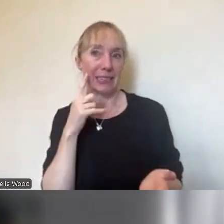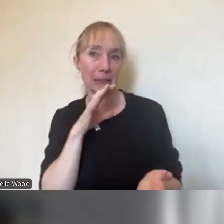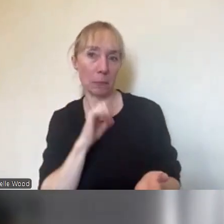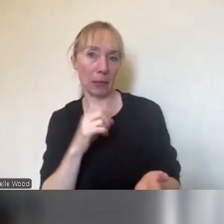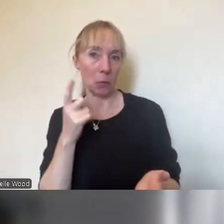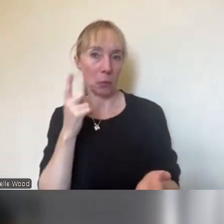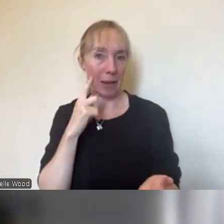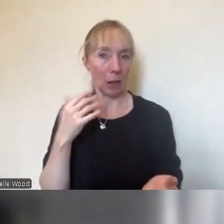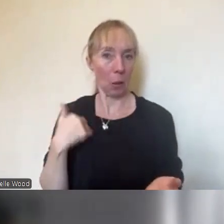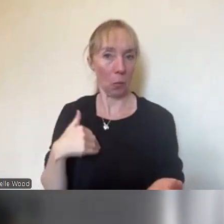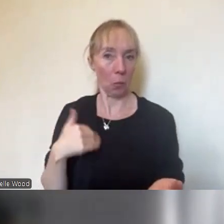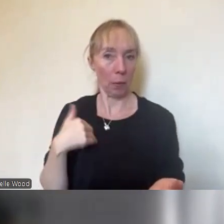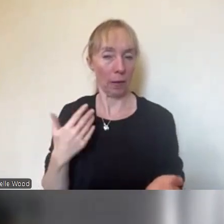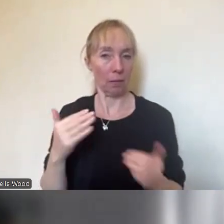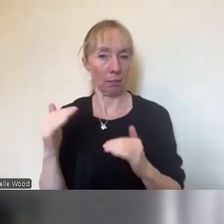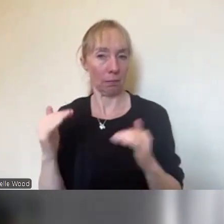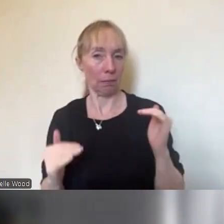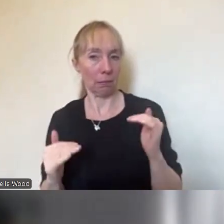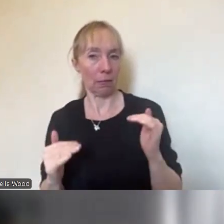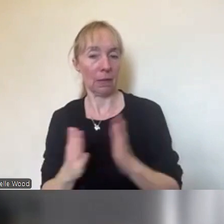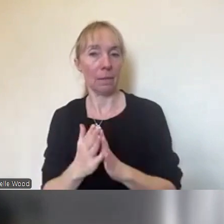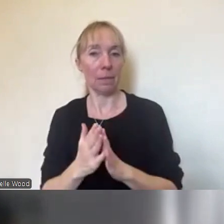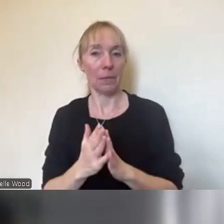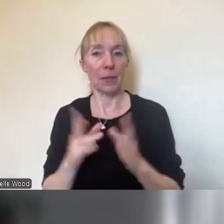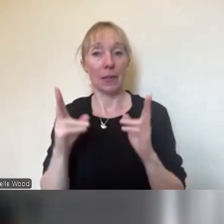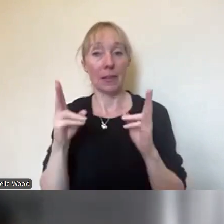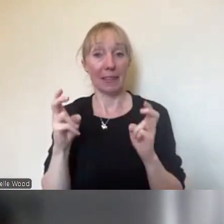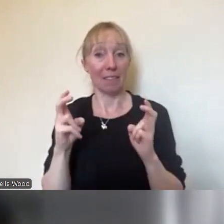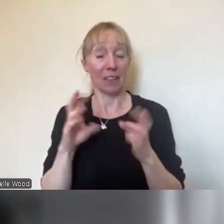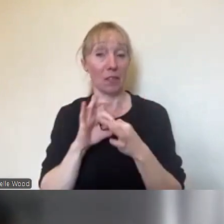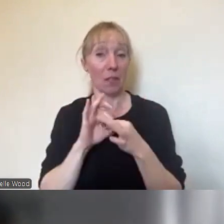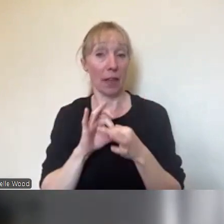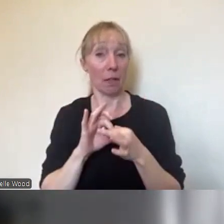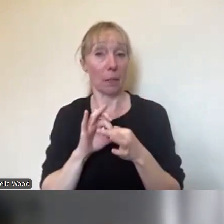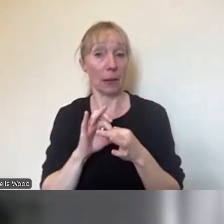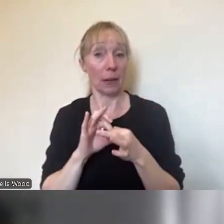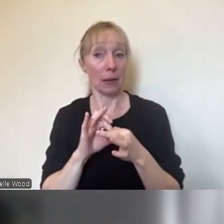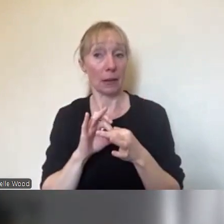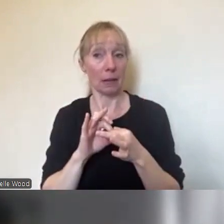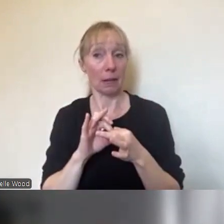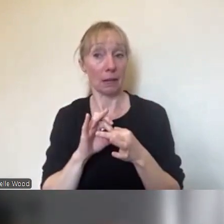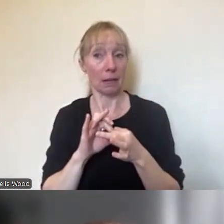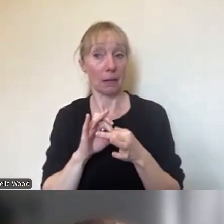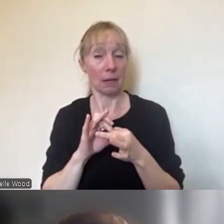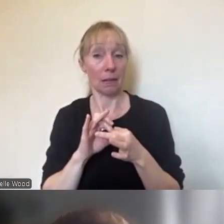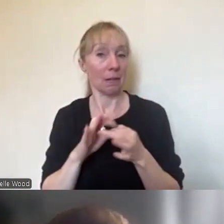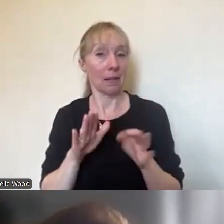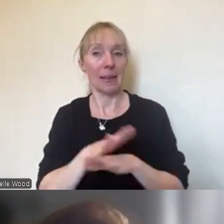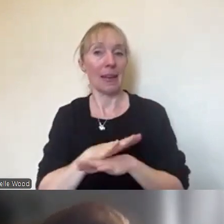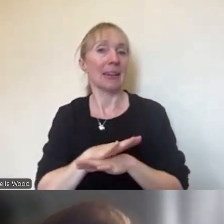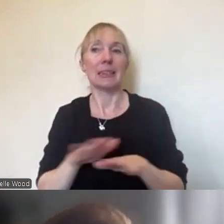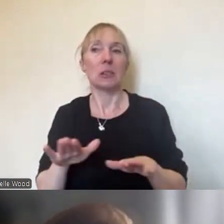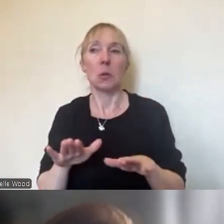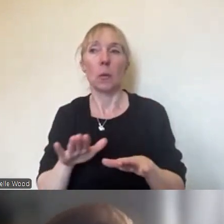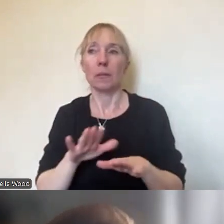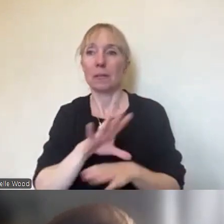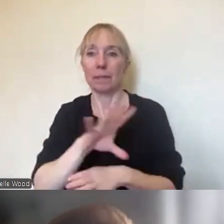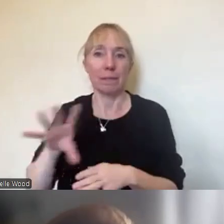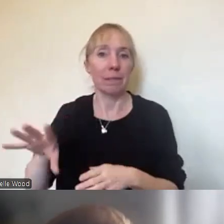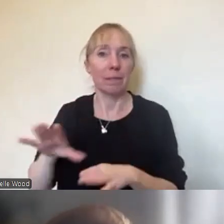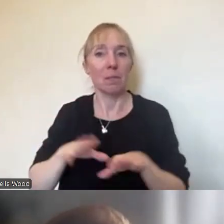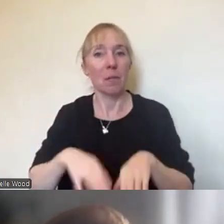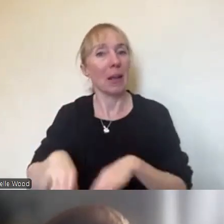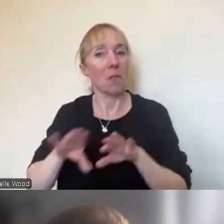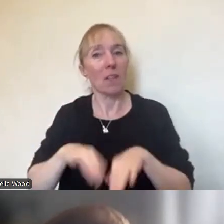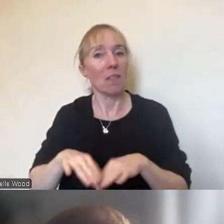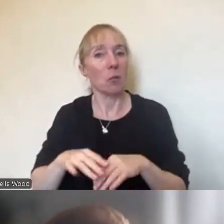So the definition of therapy, I can absolutely agree with Angela, it's not white, it's not encompassing everybody.